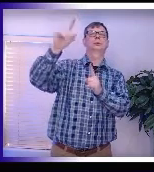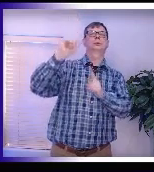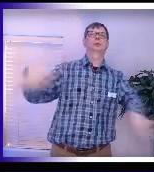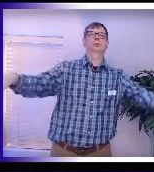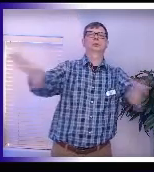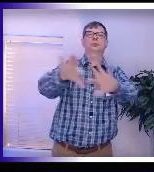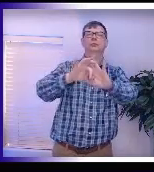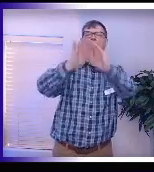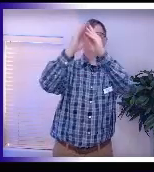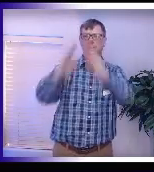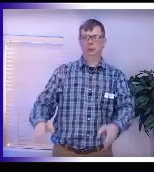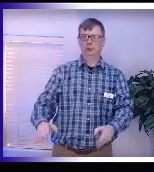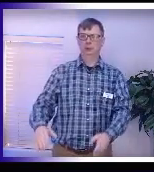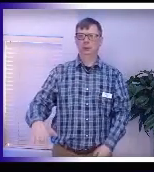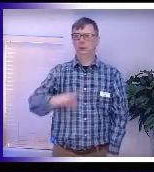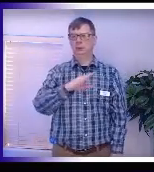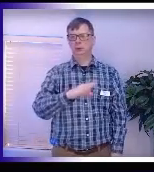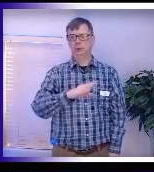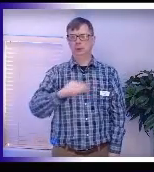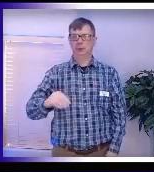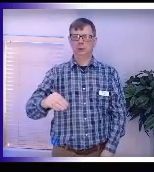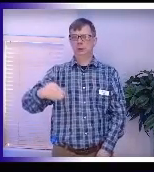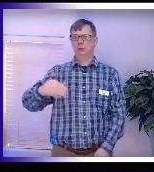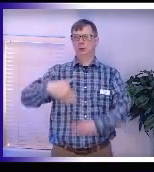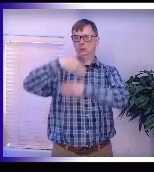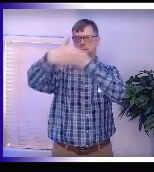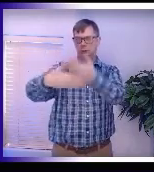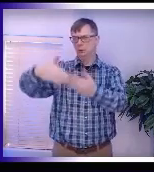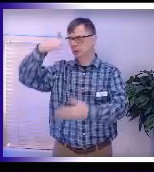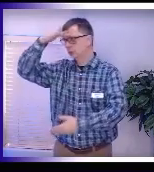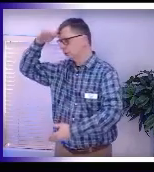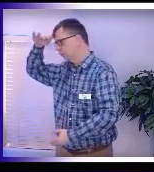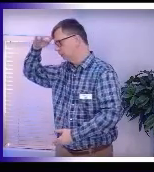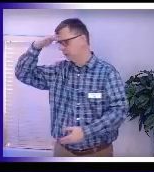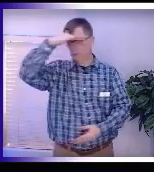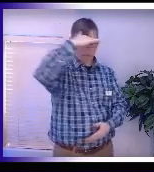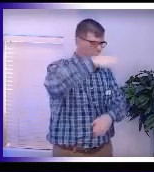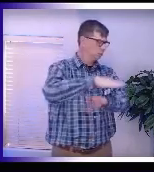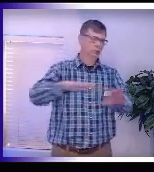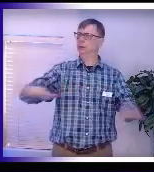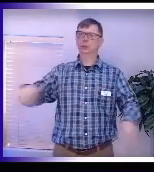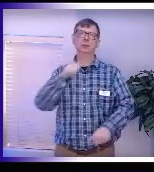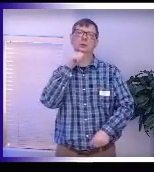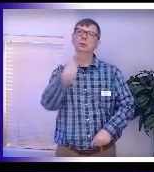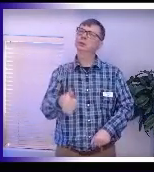uniformity as the outlook, not good, not bad,